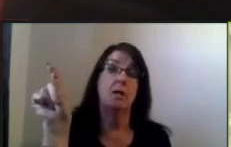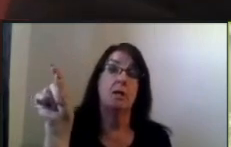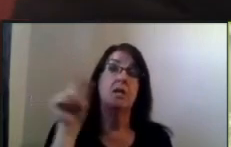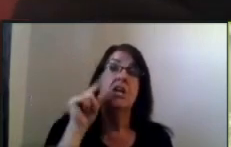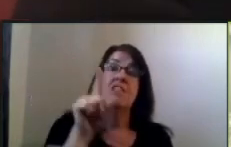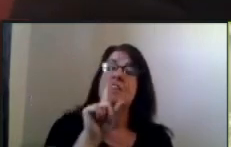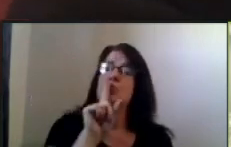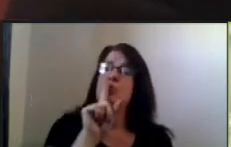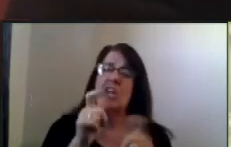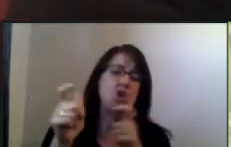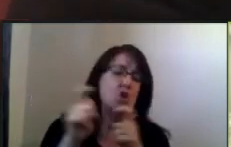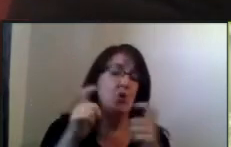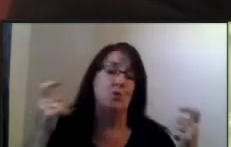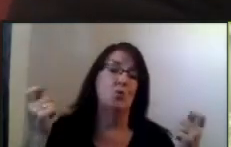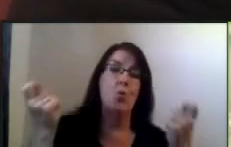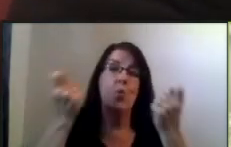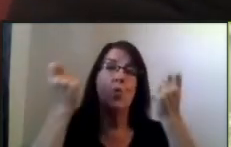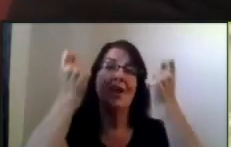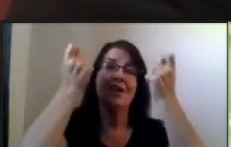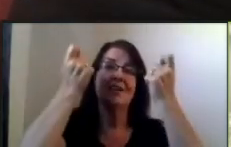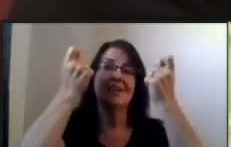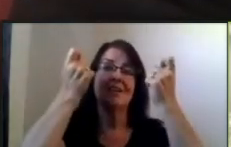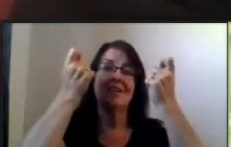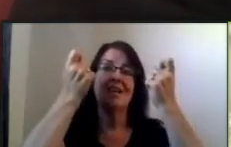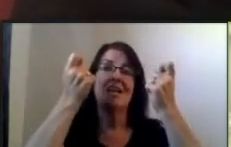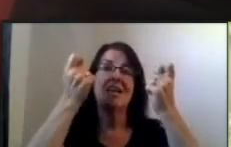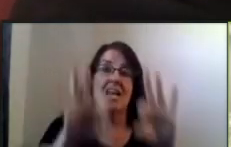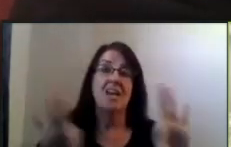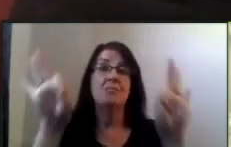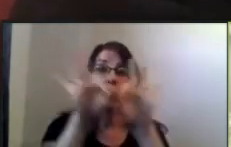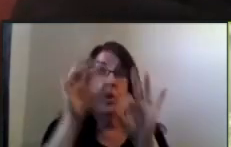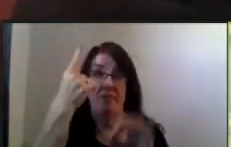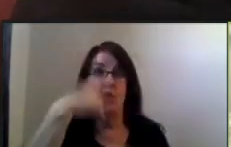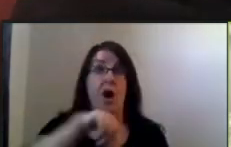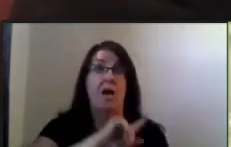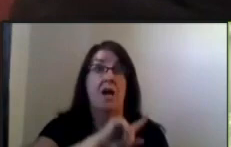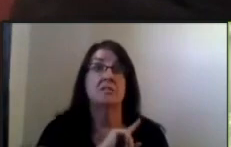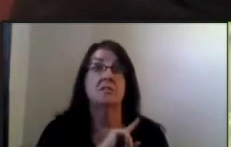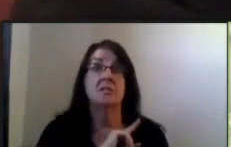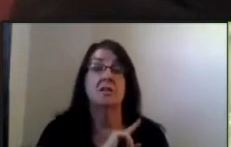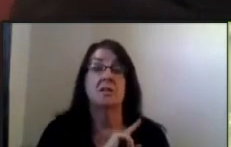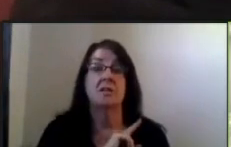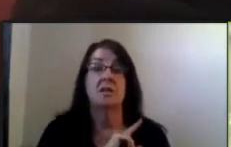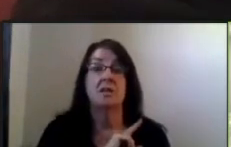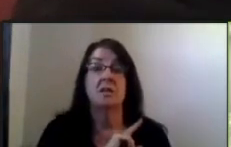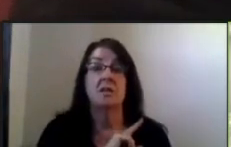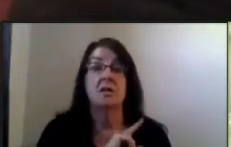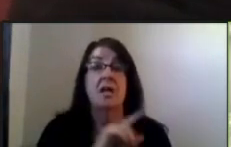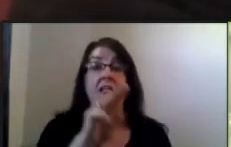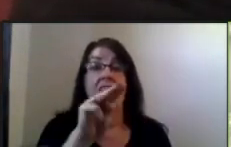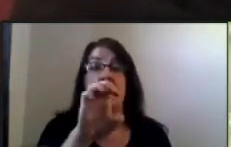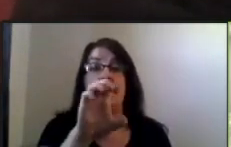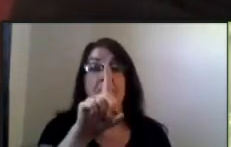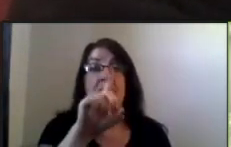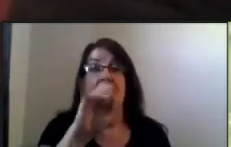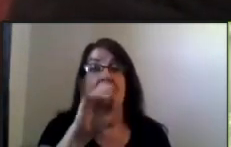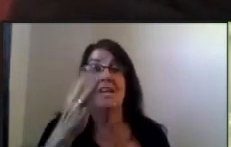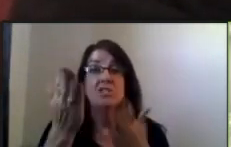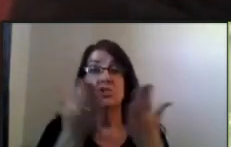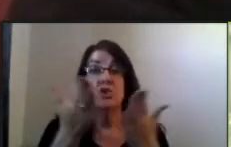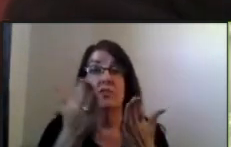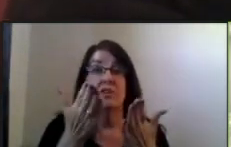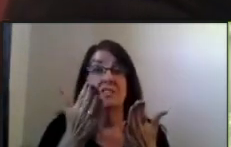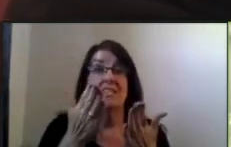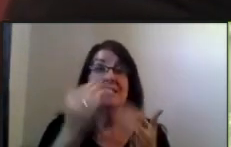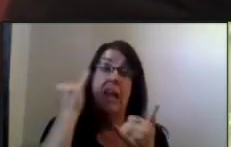a huge win, and especially important for because ESO Medicaid serves as a last resort for the uninsured